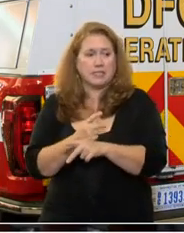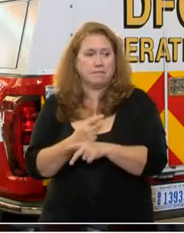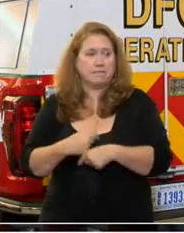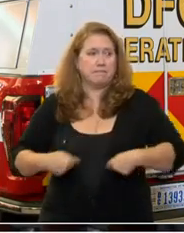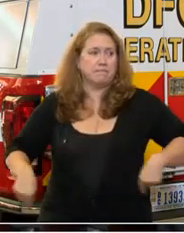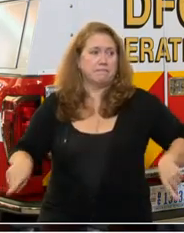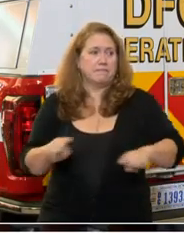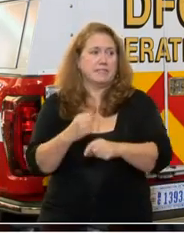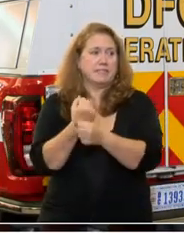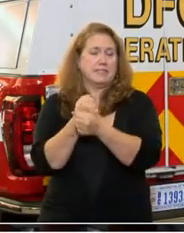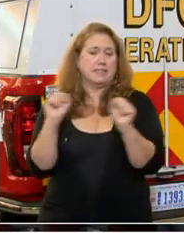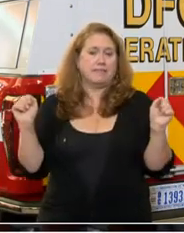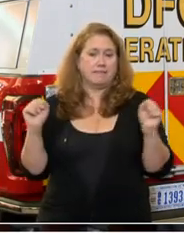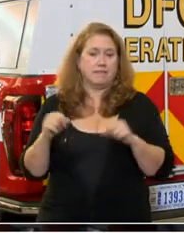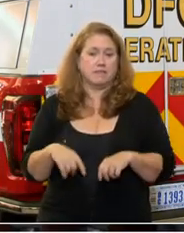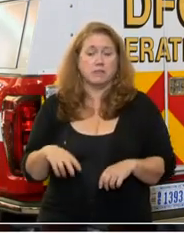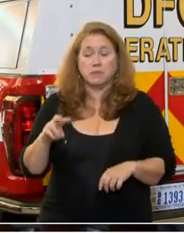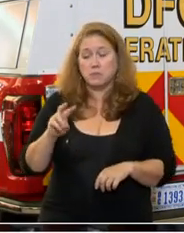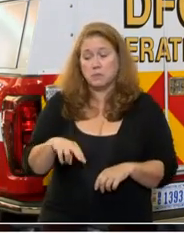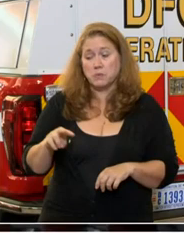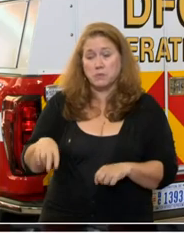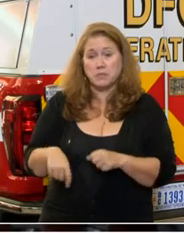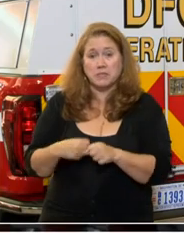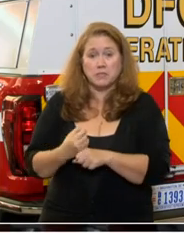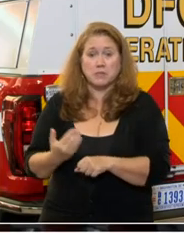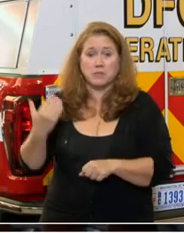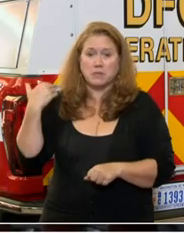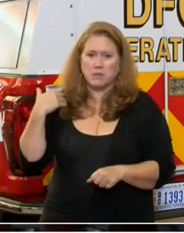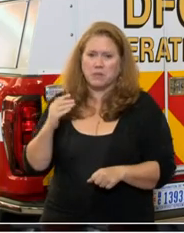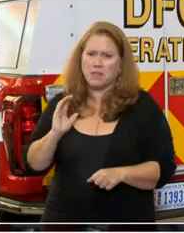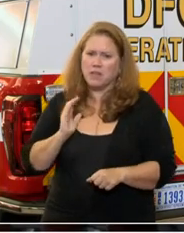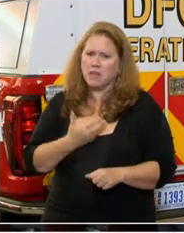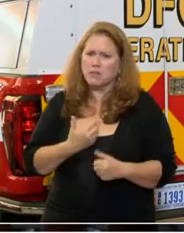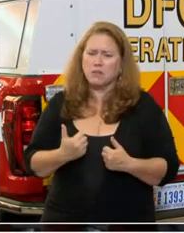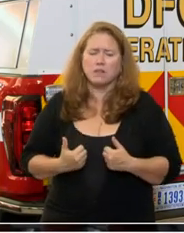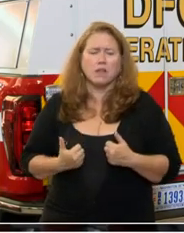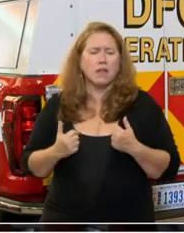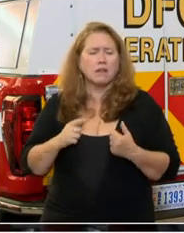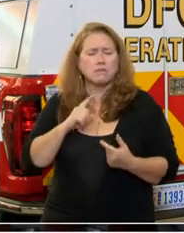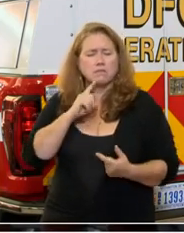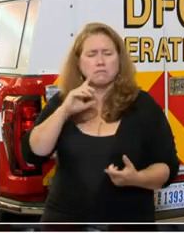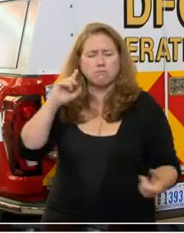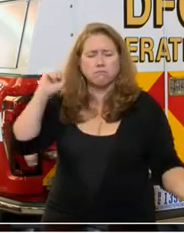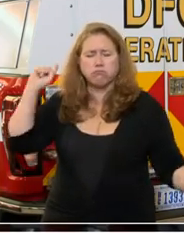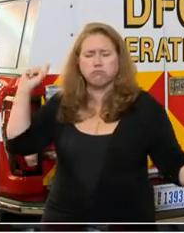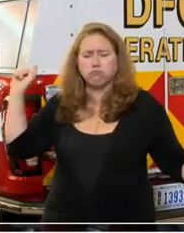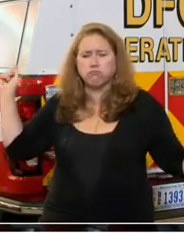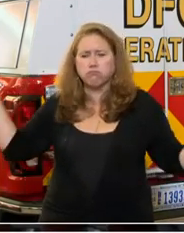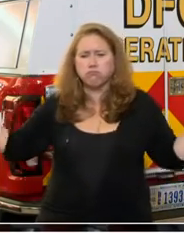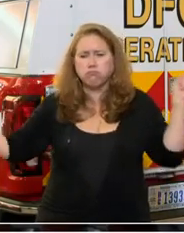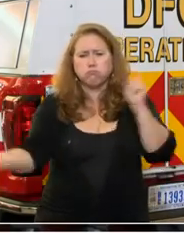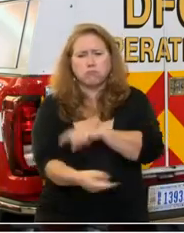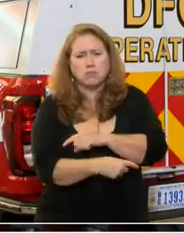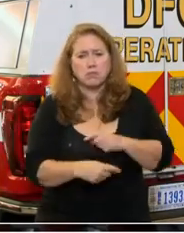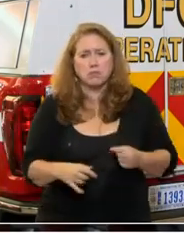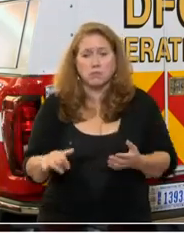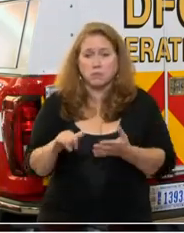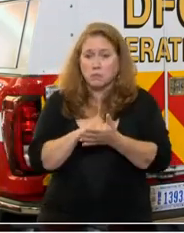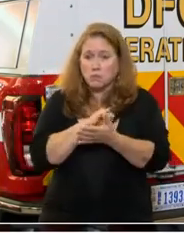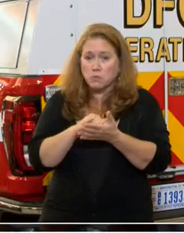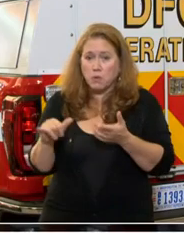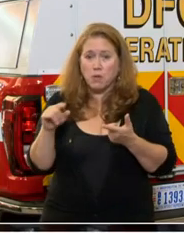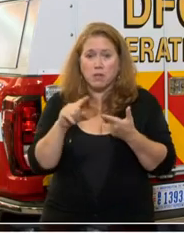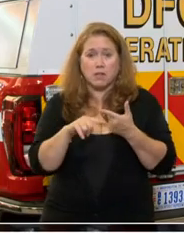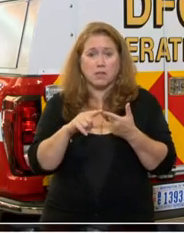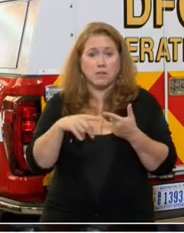of life changed forever. In New York City, Shanksville, Pennsylvania, at the Pentagon, and here